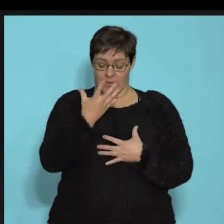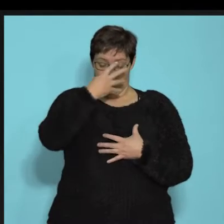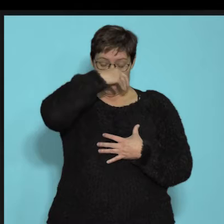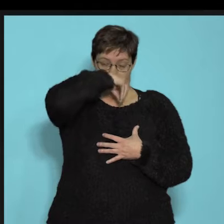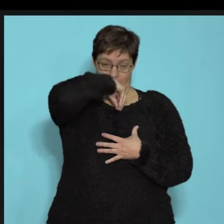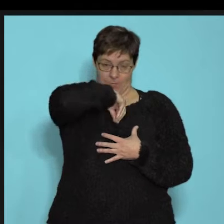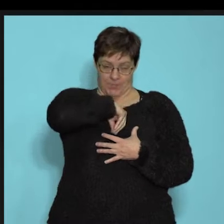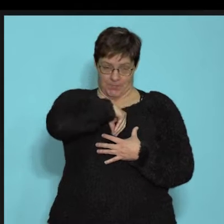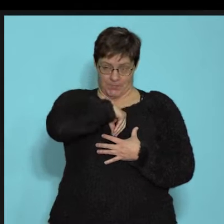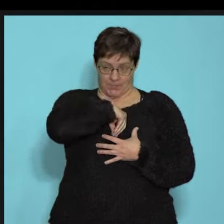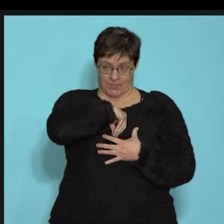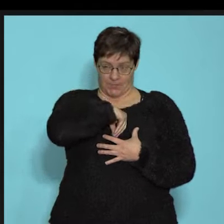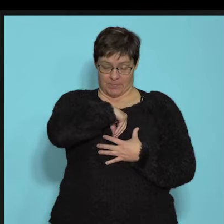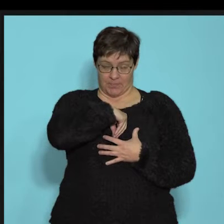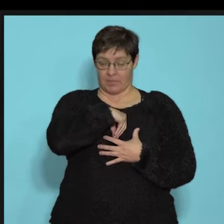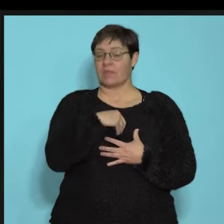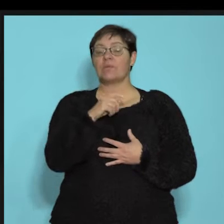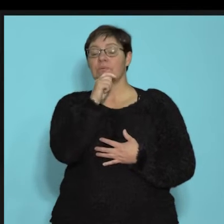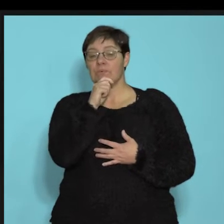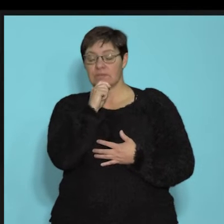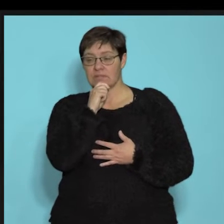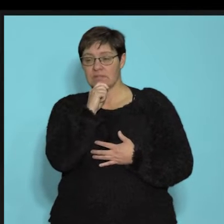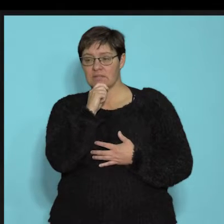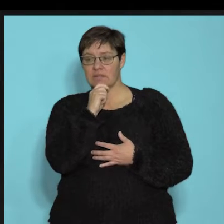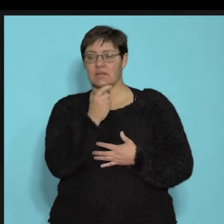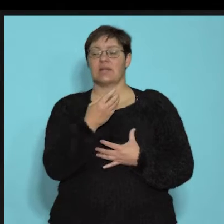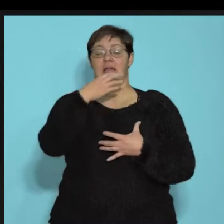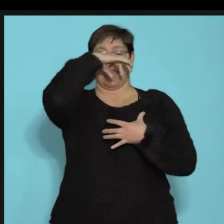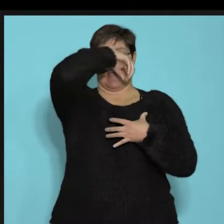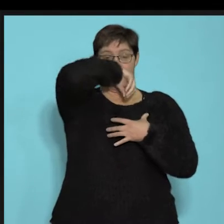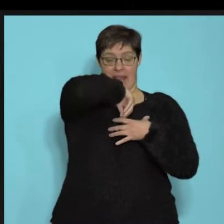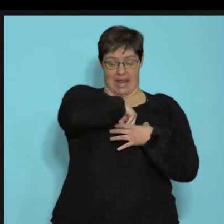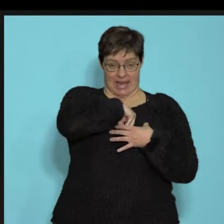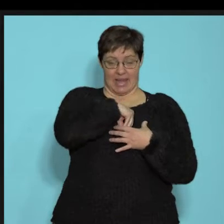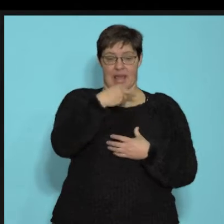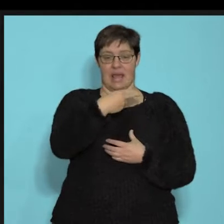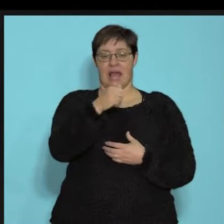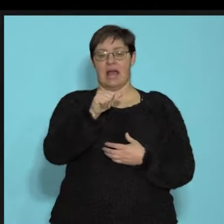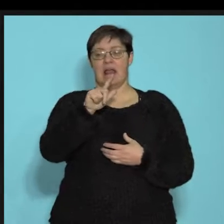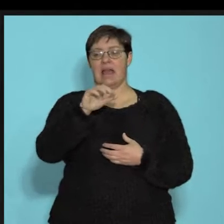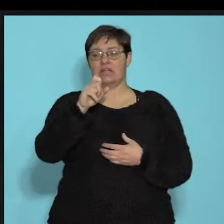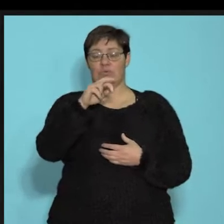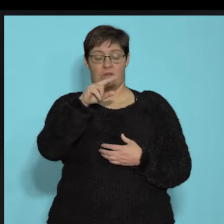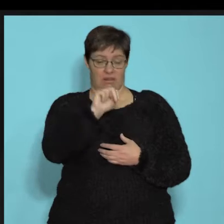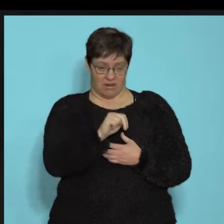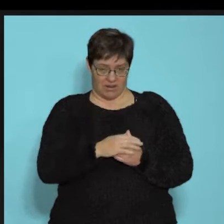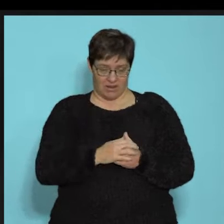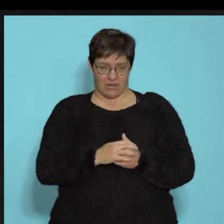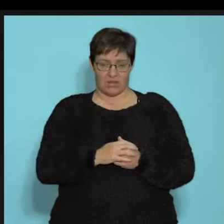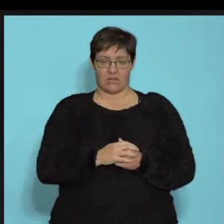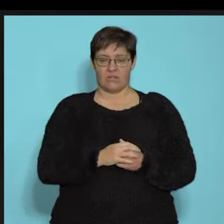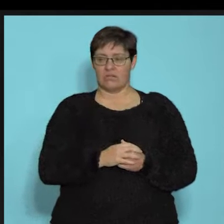bring oxygen in, I'm going to use the word inhalation. Sometimes the